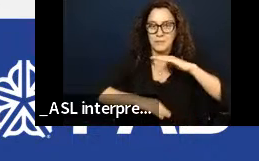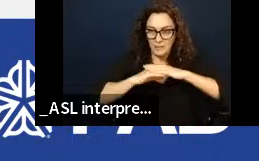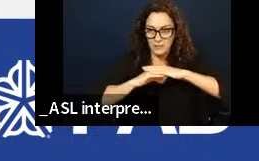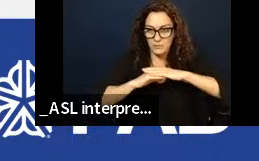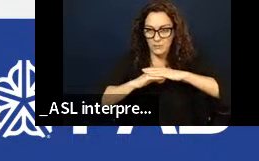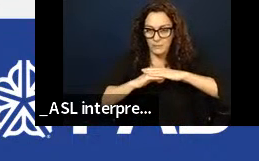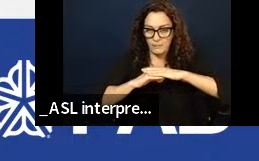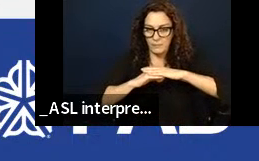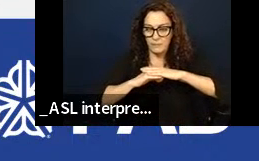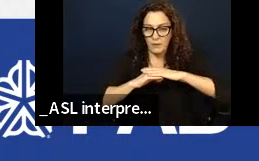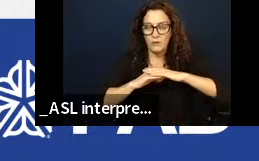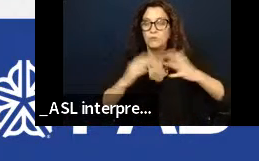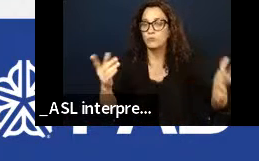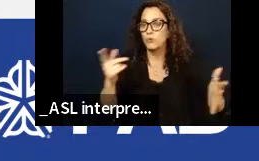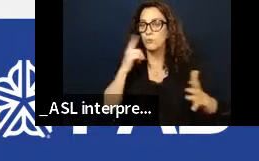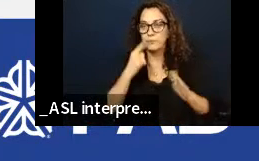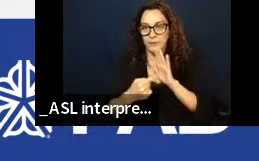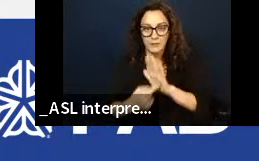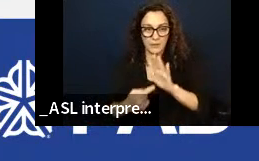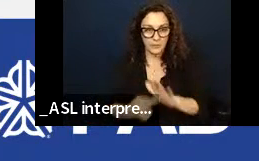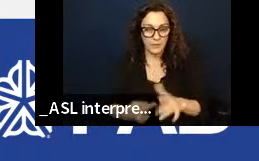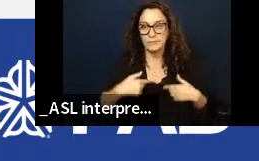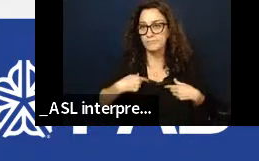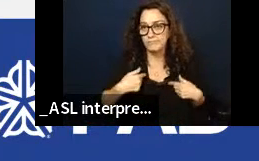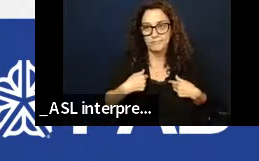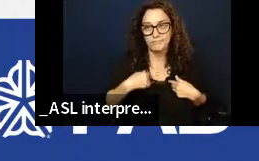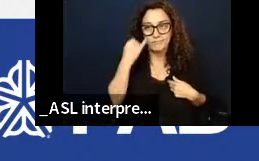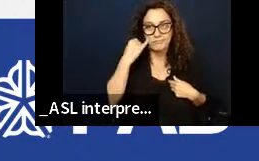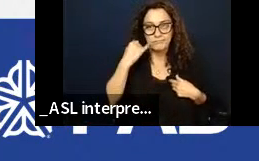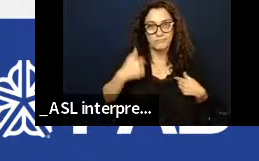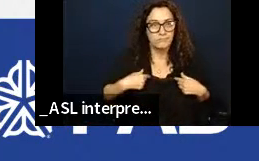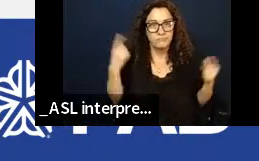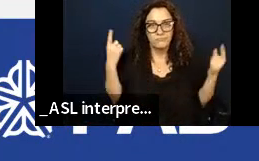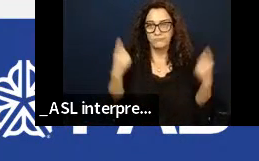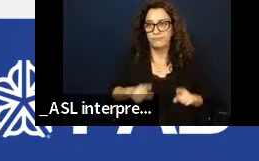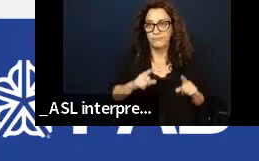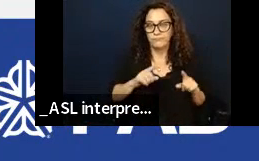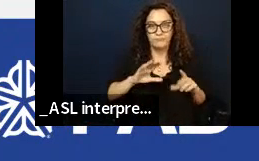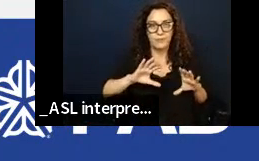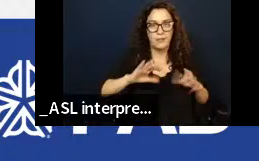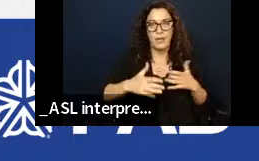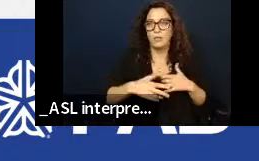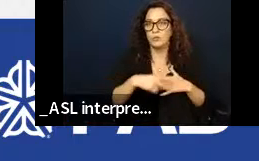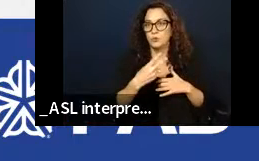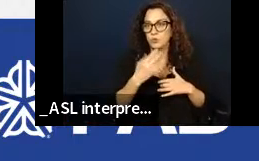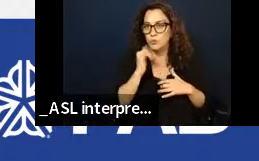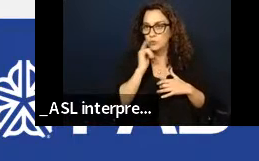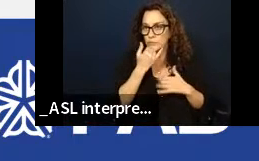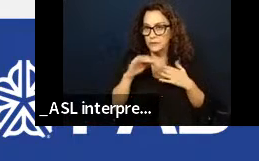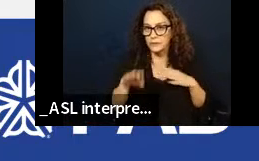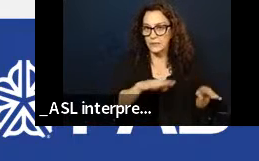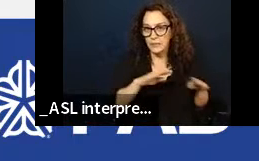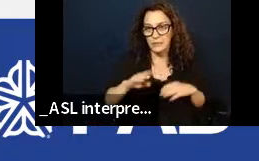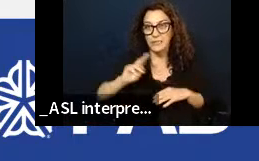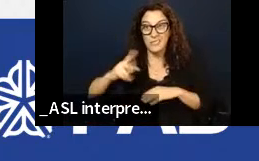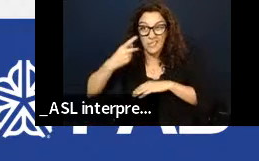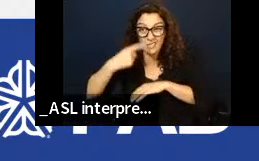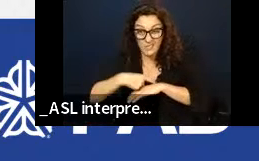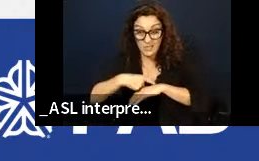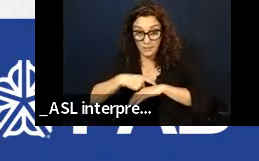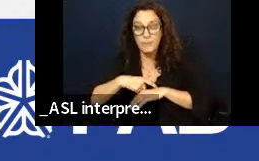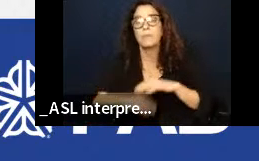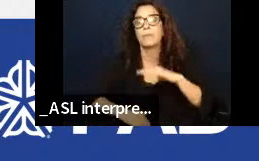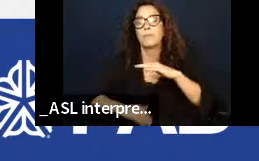for example, if I commit a class 2 misconduct for the second time, then a maximum of